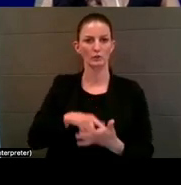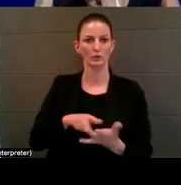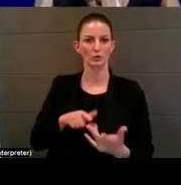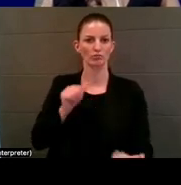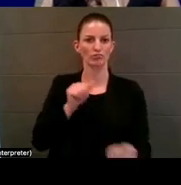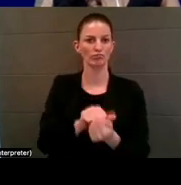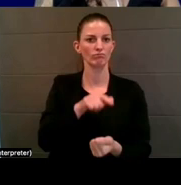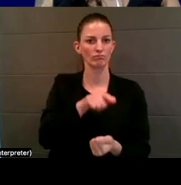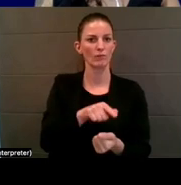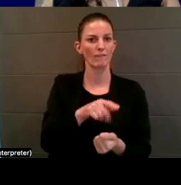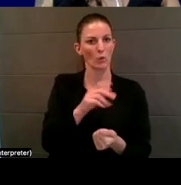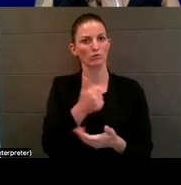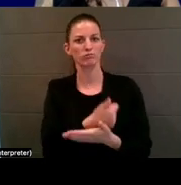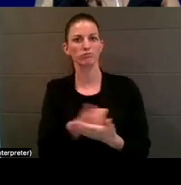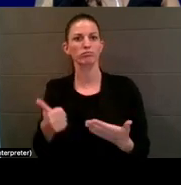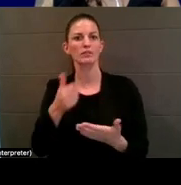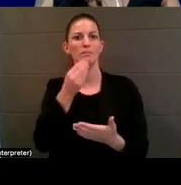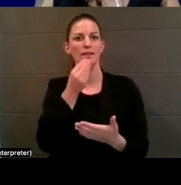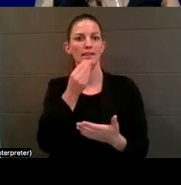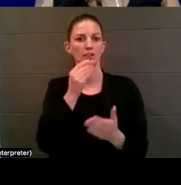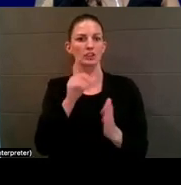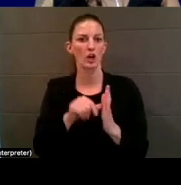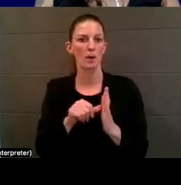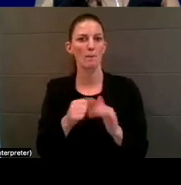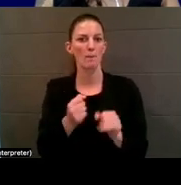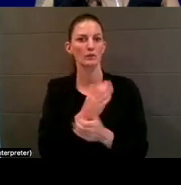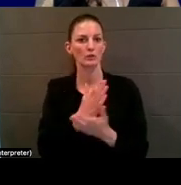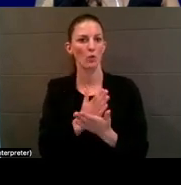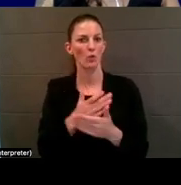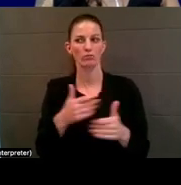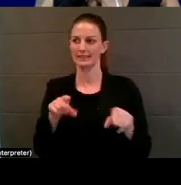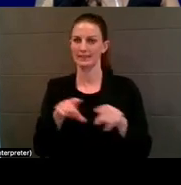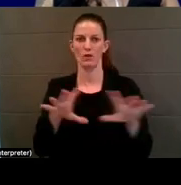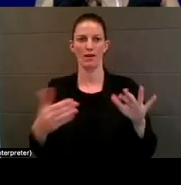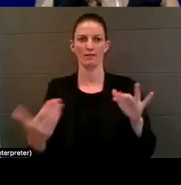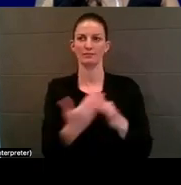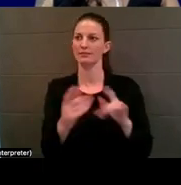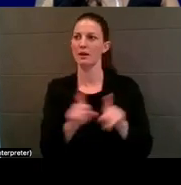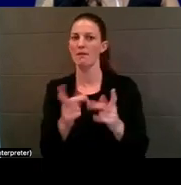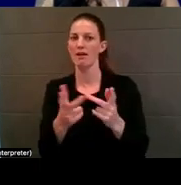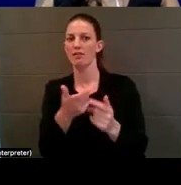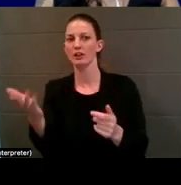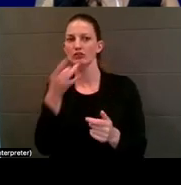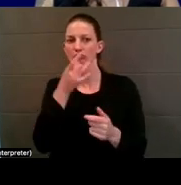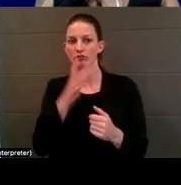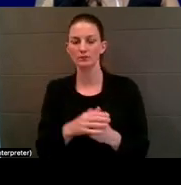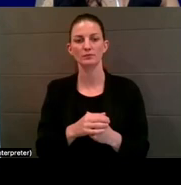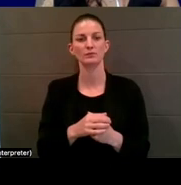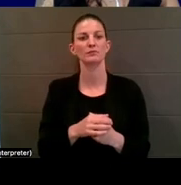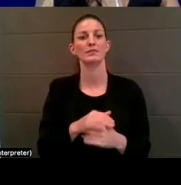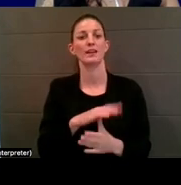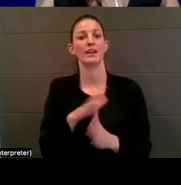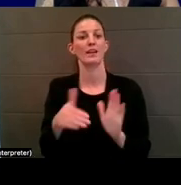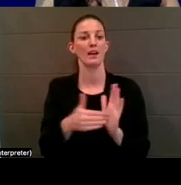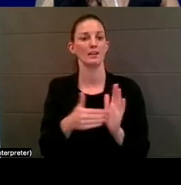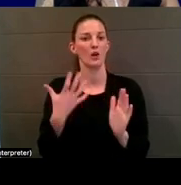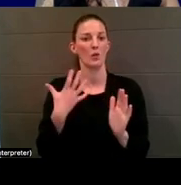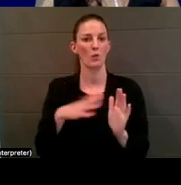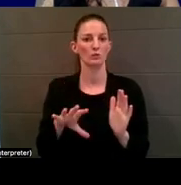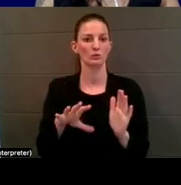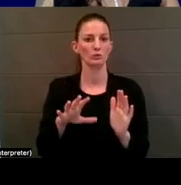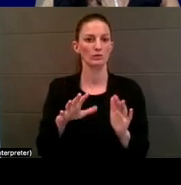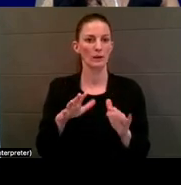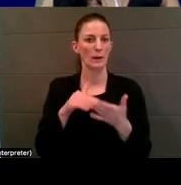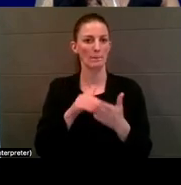And one of the overarching aims of this presentation today is to help create a daily routine that encourages development of mealtime